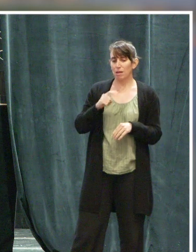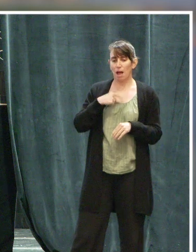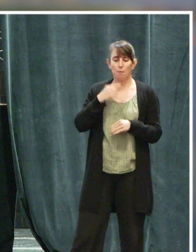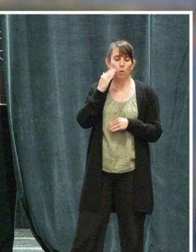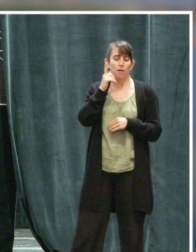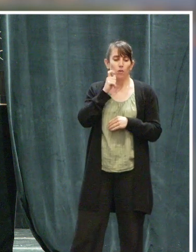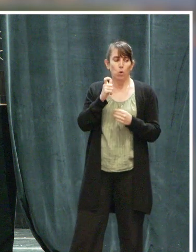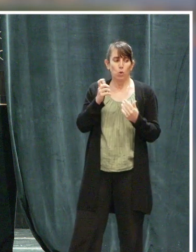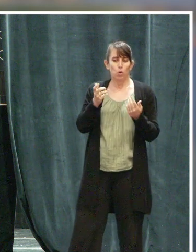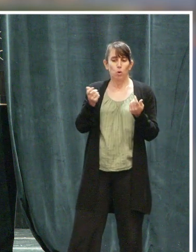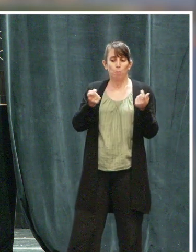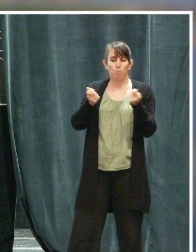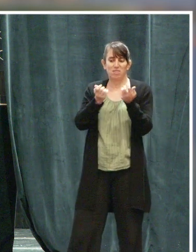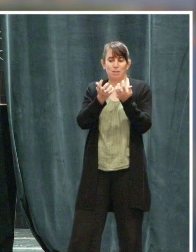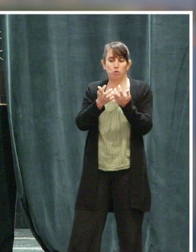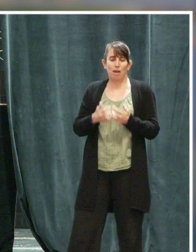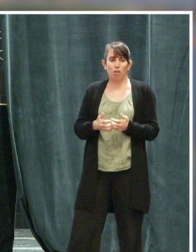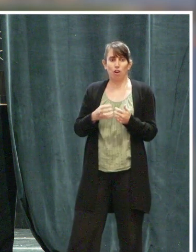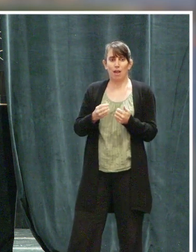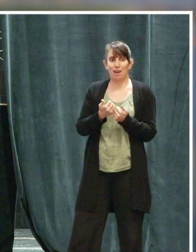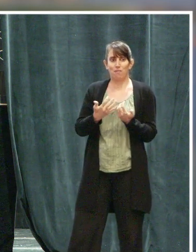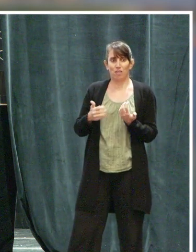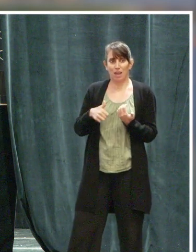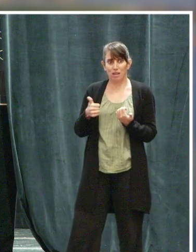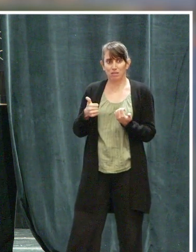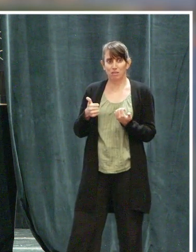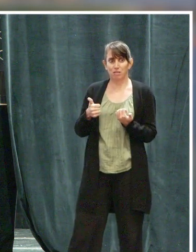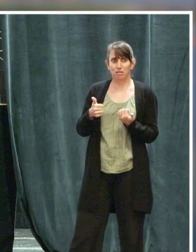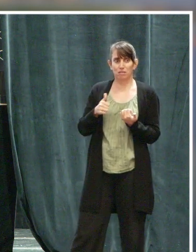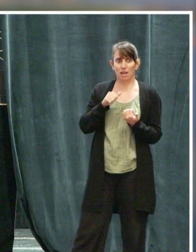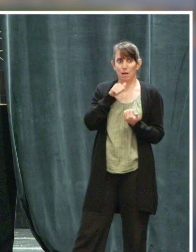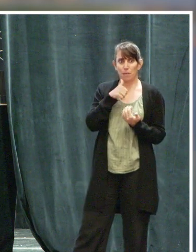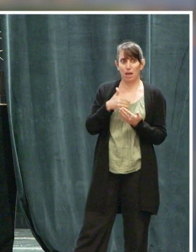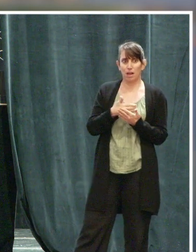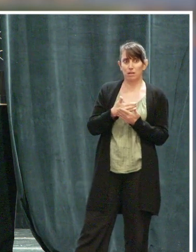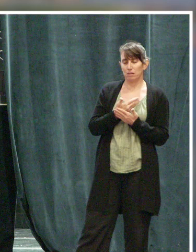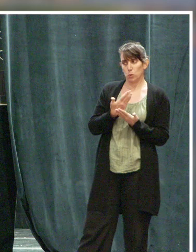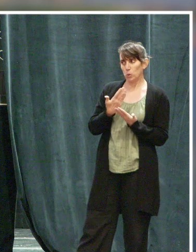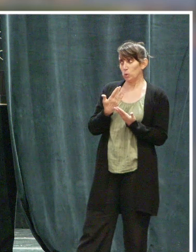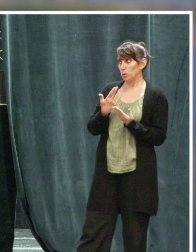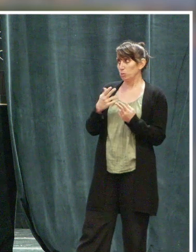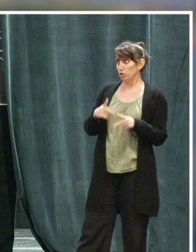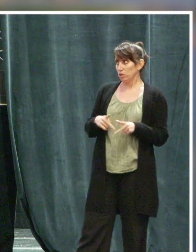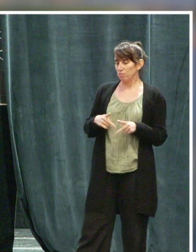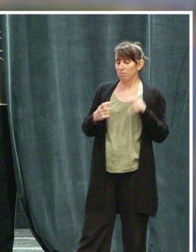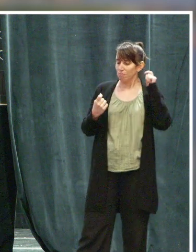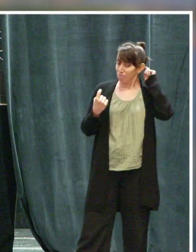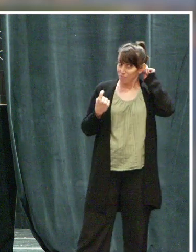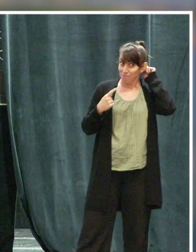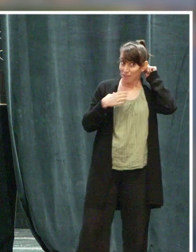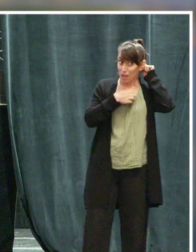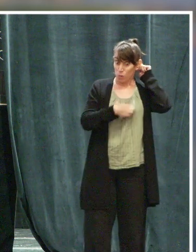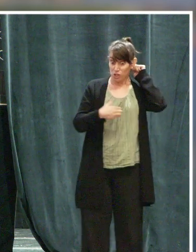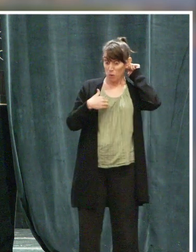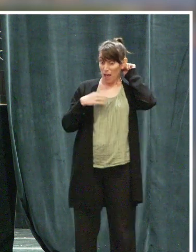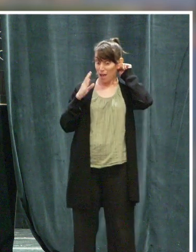together and everything else. So, I'm not just a novice on this, but go ahead. No. I didn't assume you were. I wish we had a bond